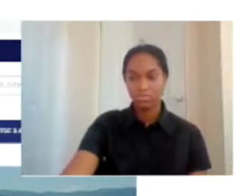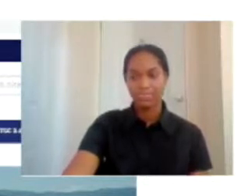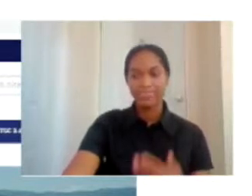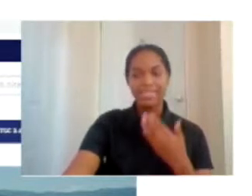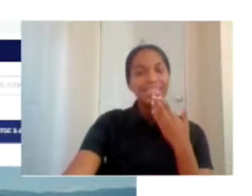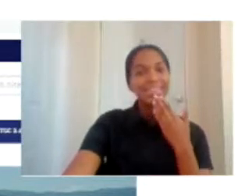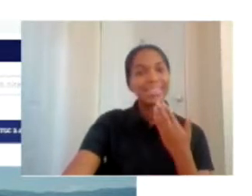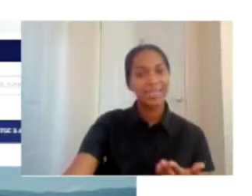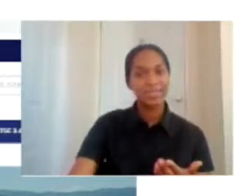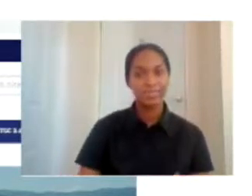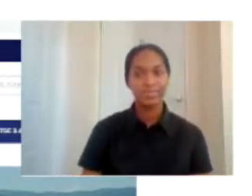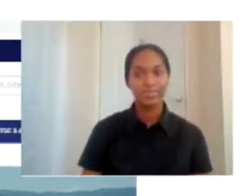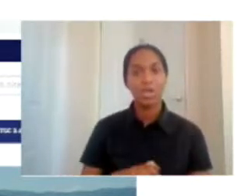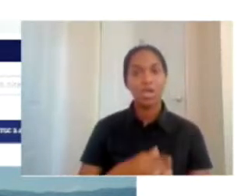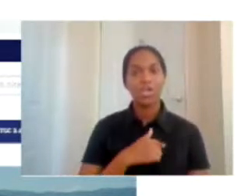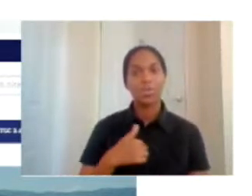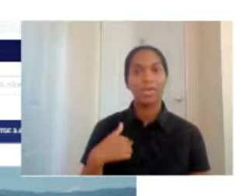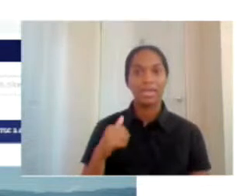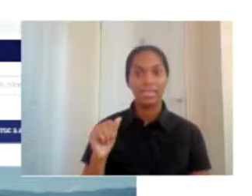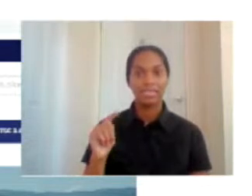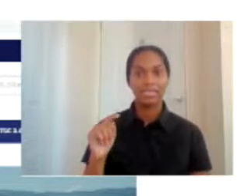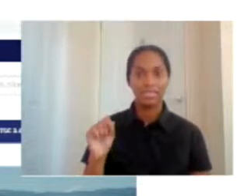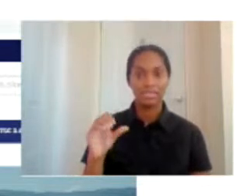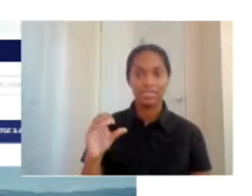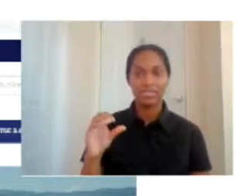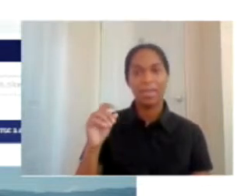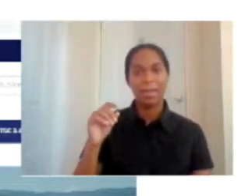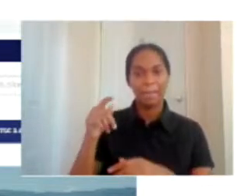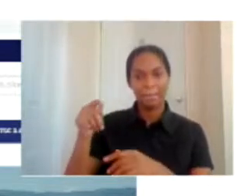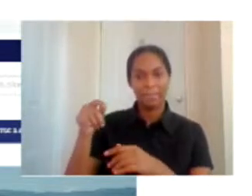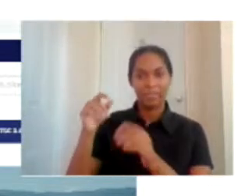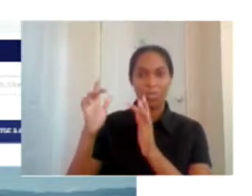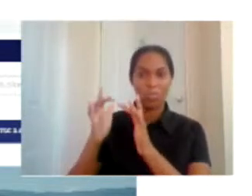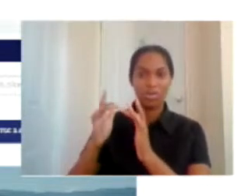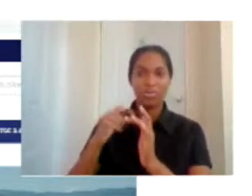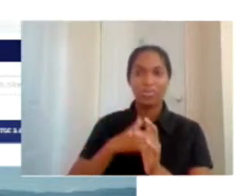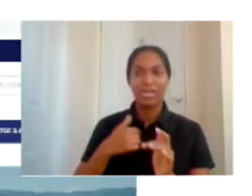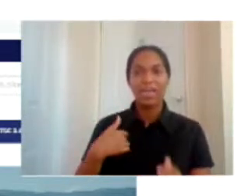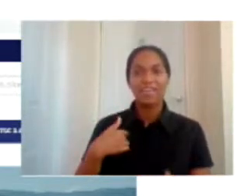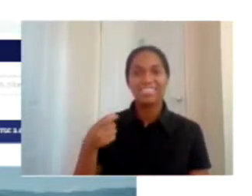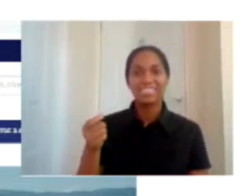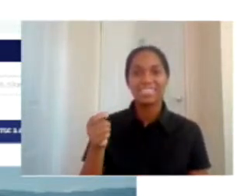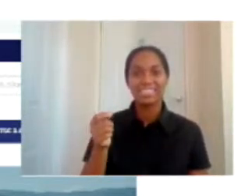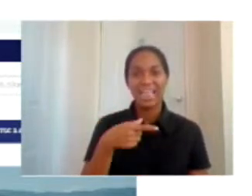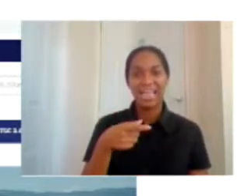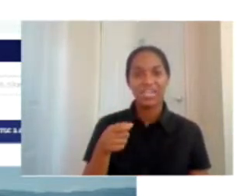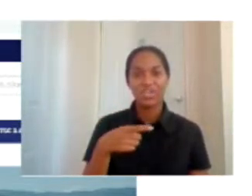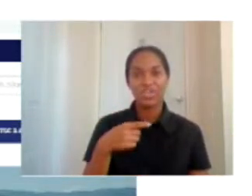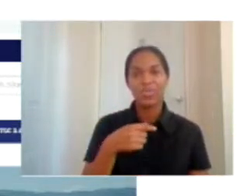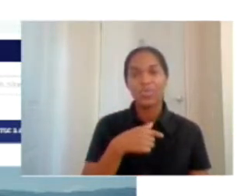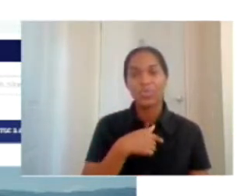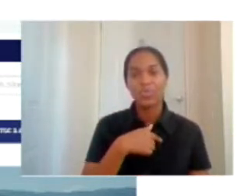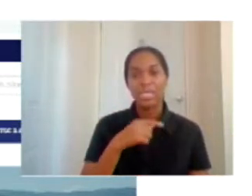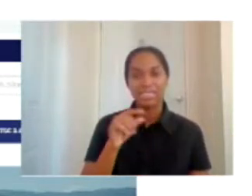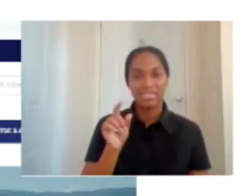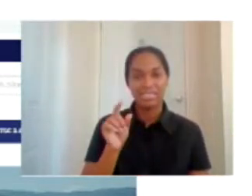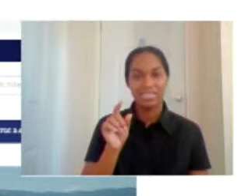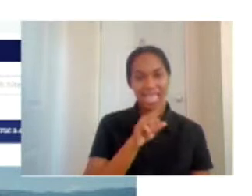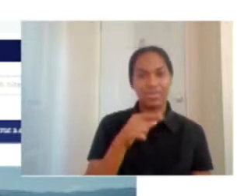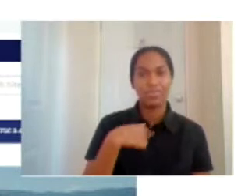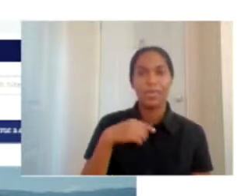So on our ATSC homepage, we have what we call the slider, and we post anywhere from 4 to